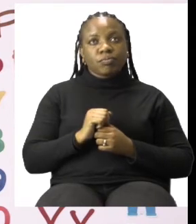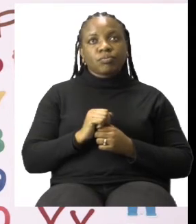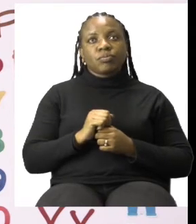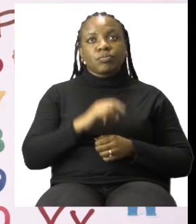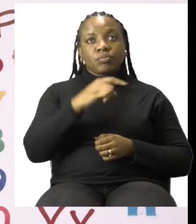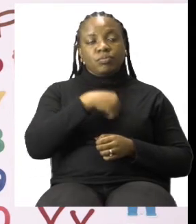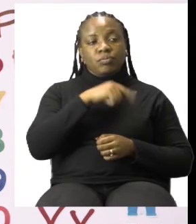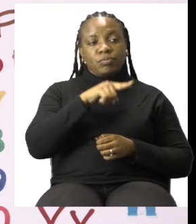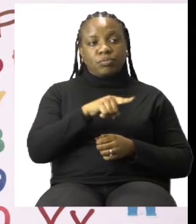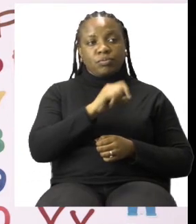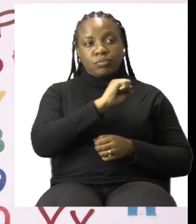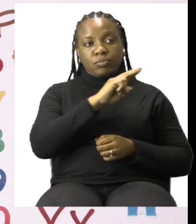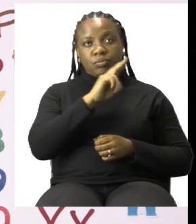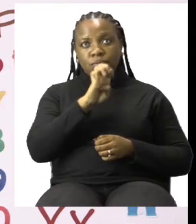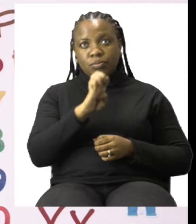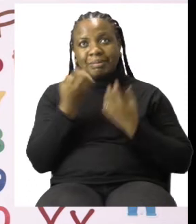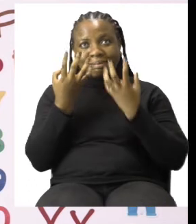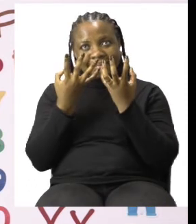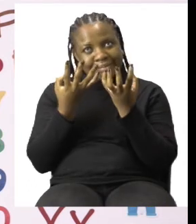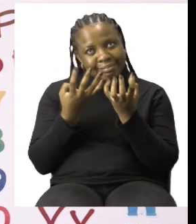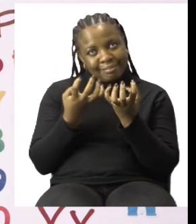says, she needs